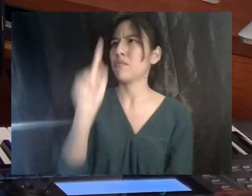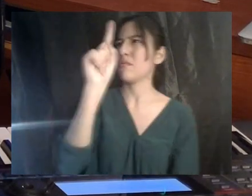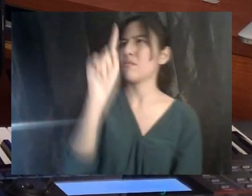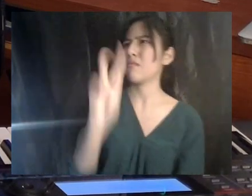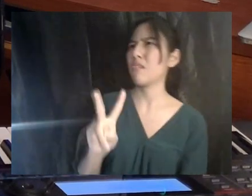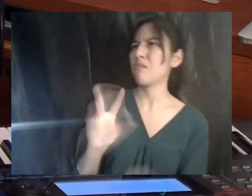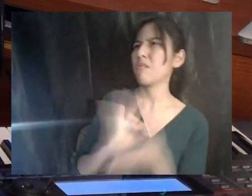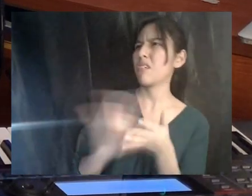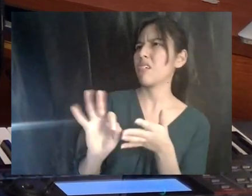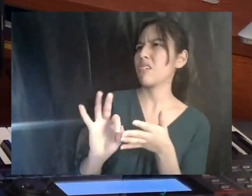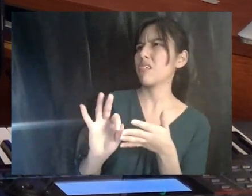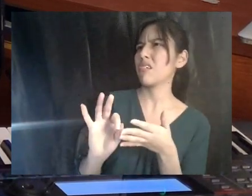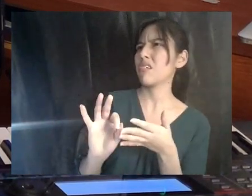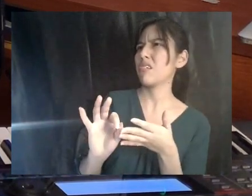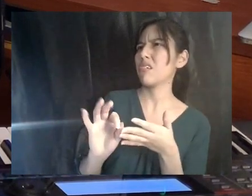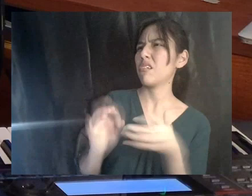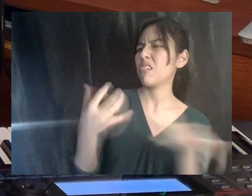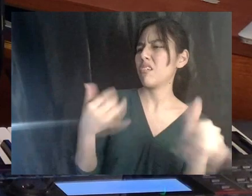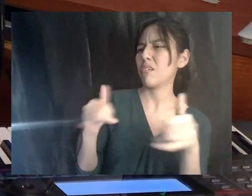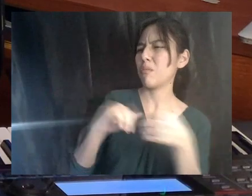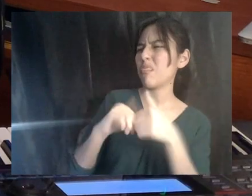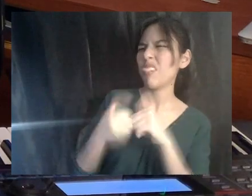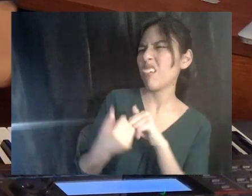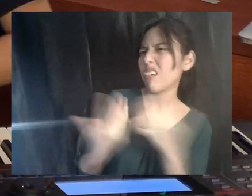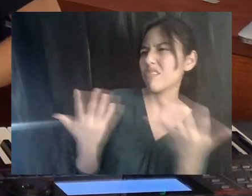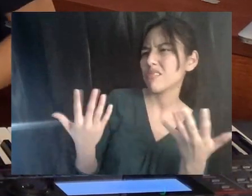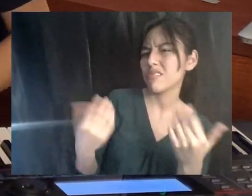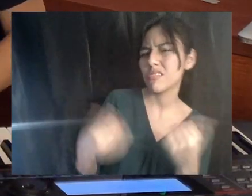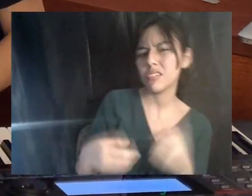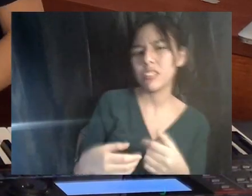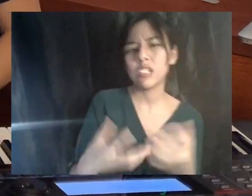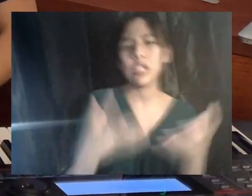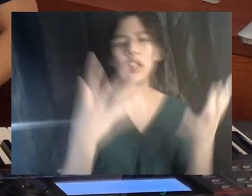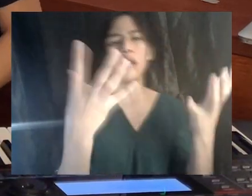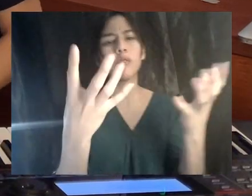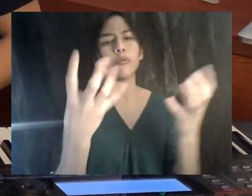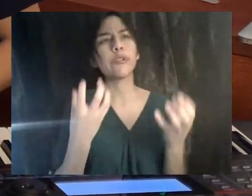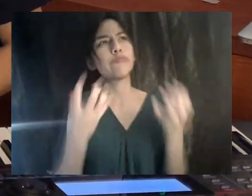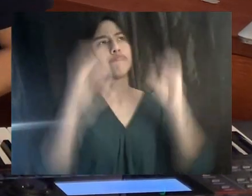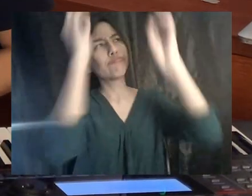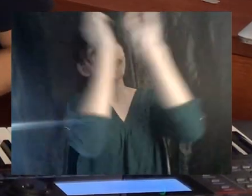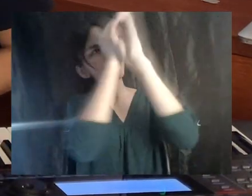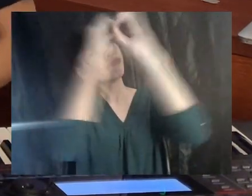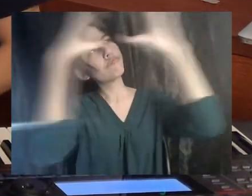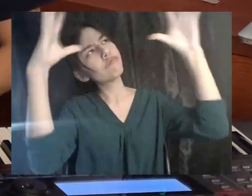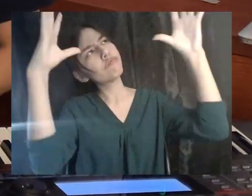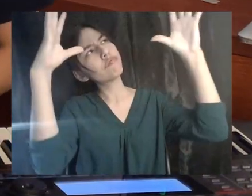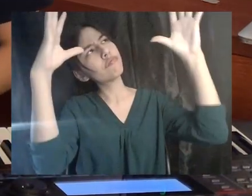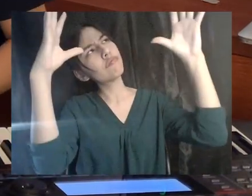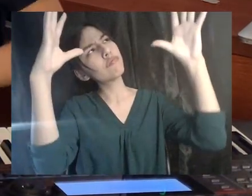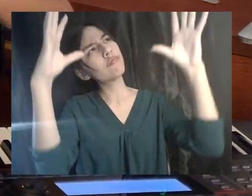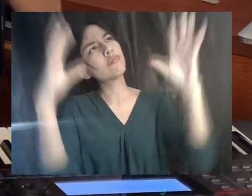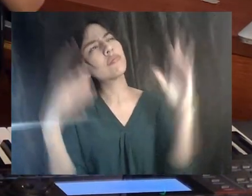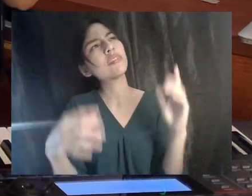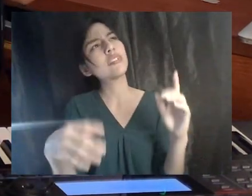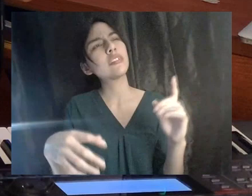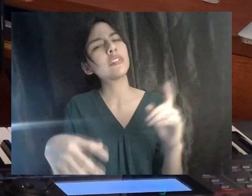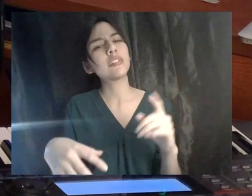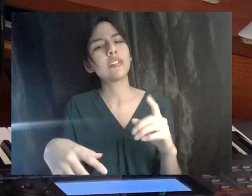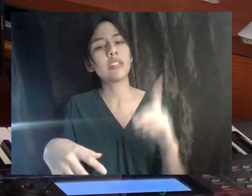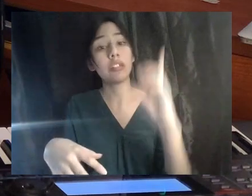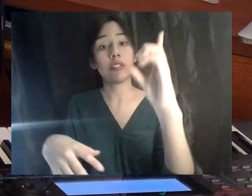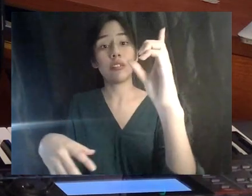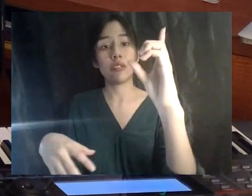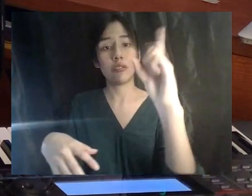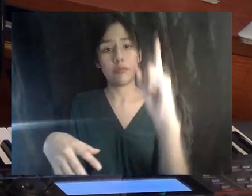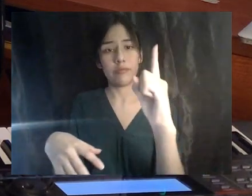Half a beat? So how do we play half a beat? So I want you to imagine that your quarter note is